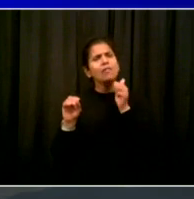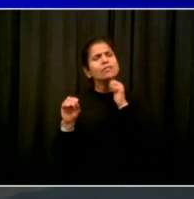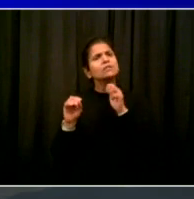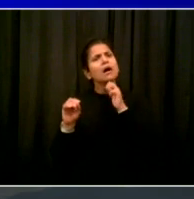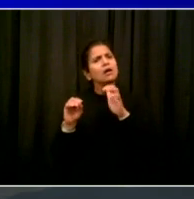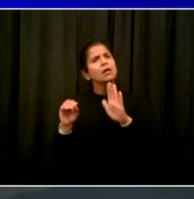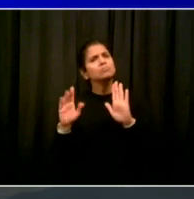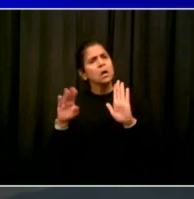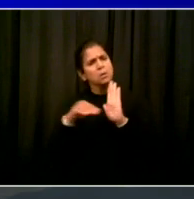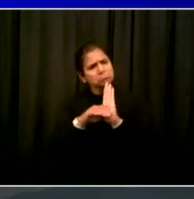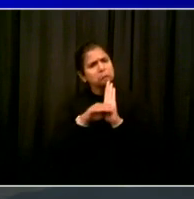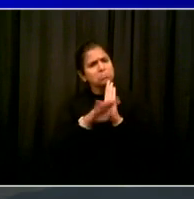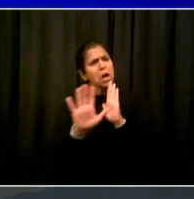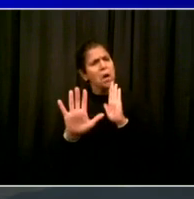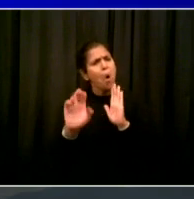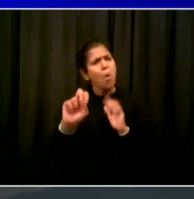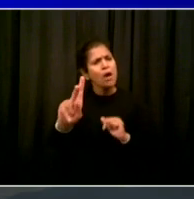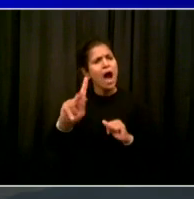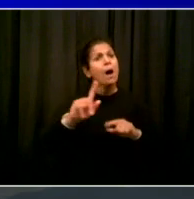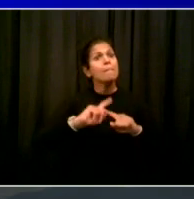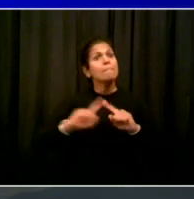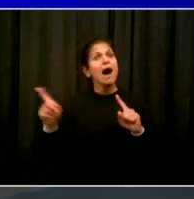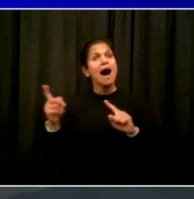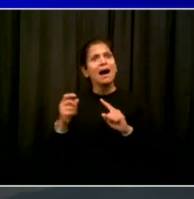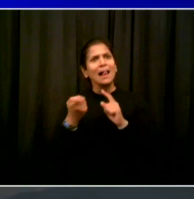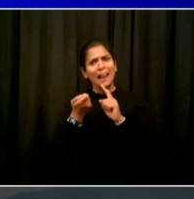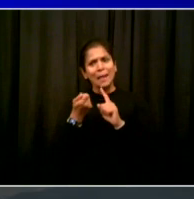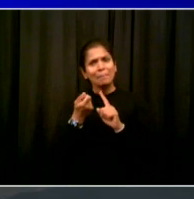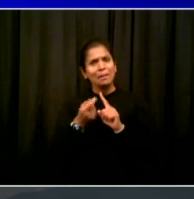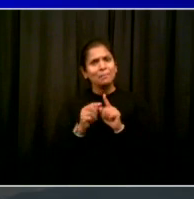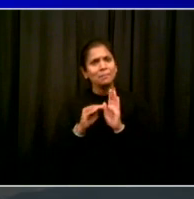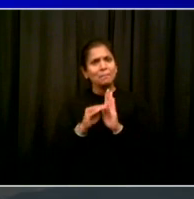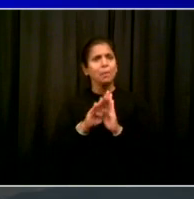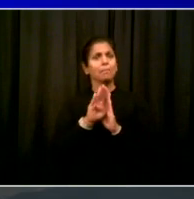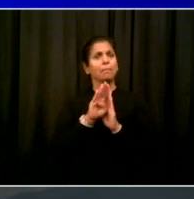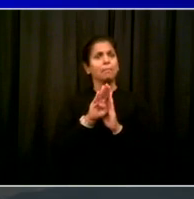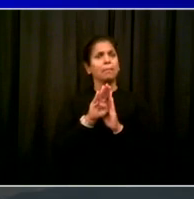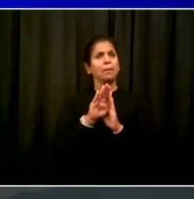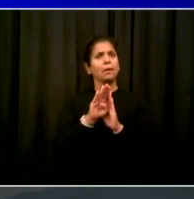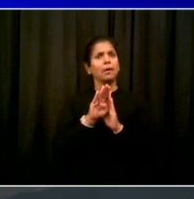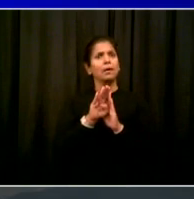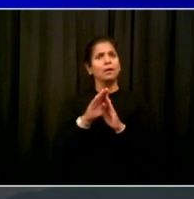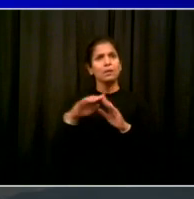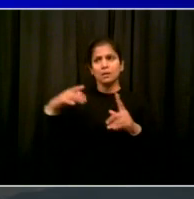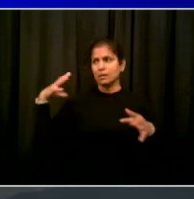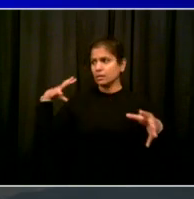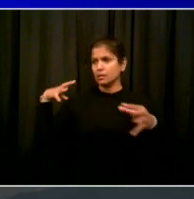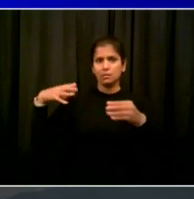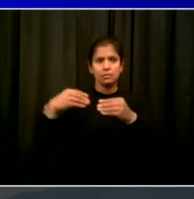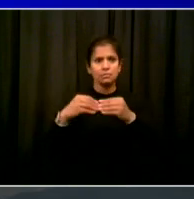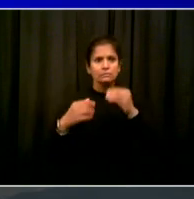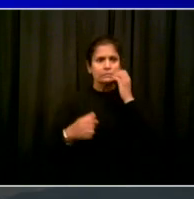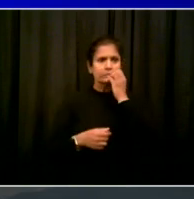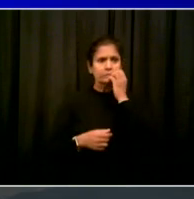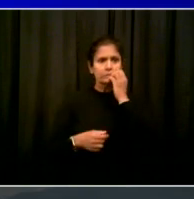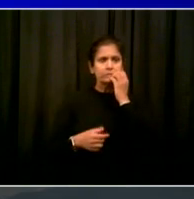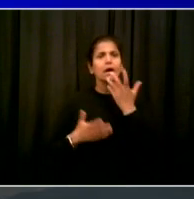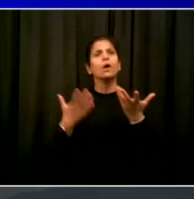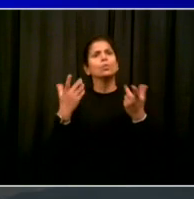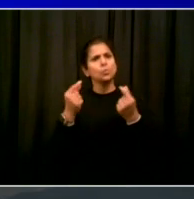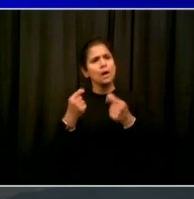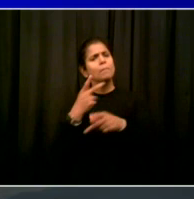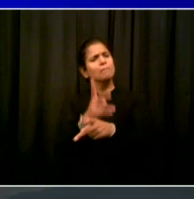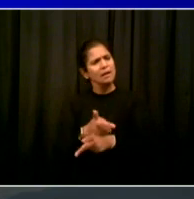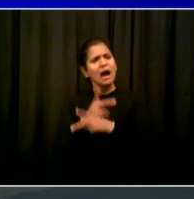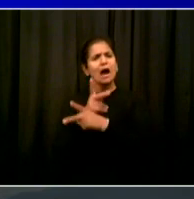twice yesterday, but that also points out it is somewhat aberrant as a number. What is not aberrant is our 7-day average. And I